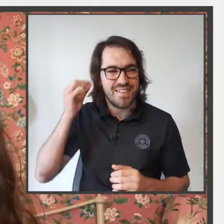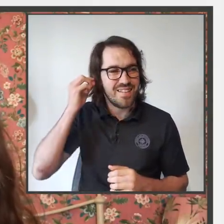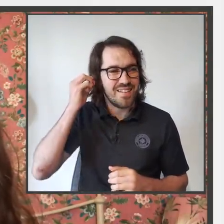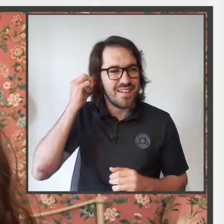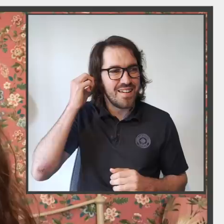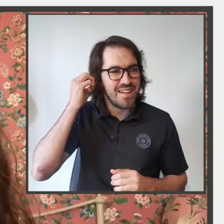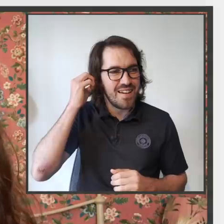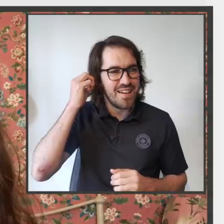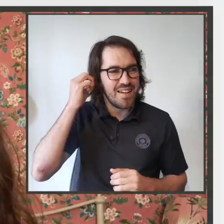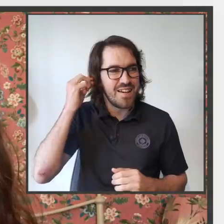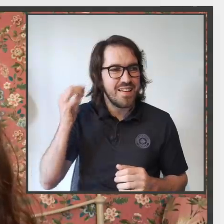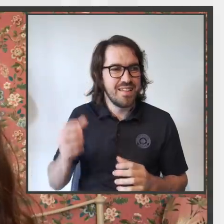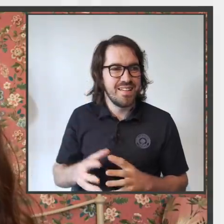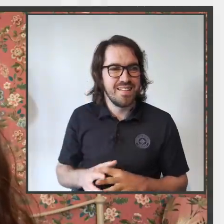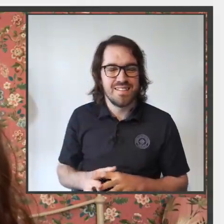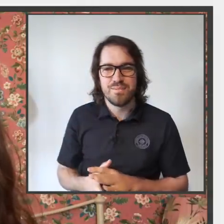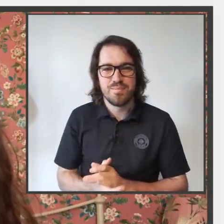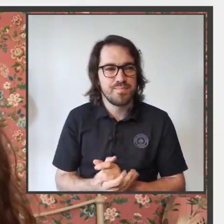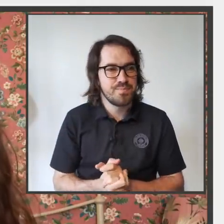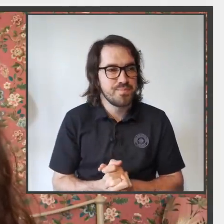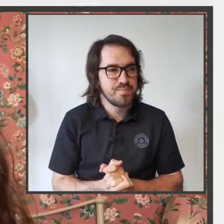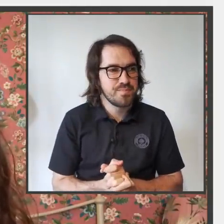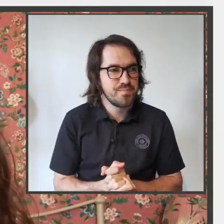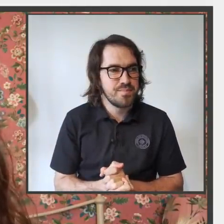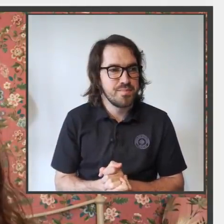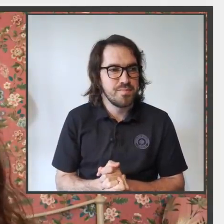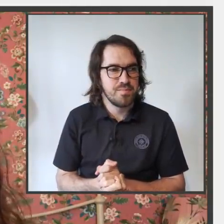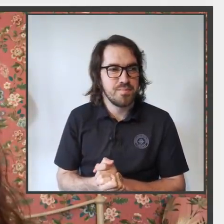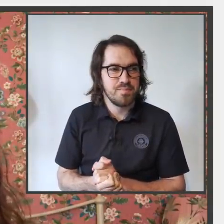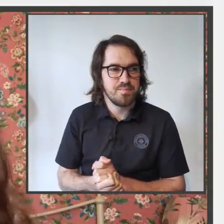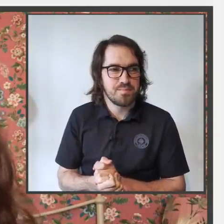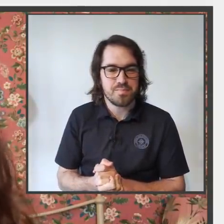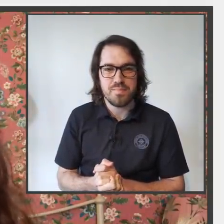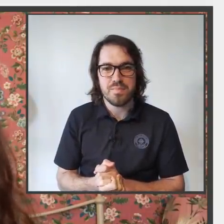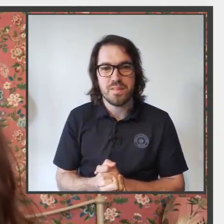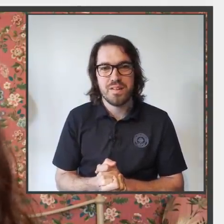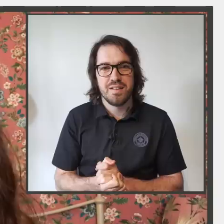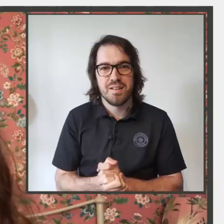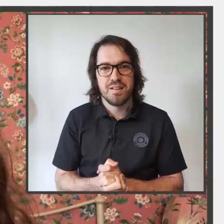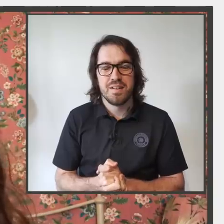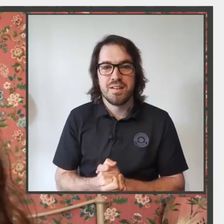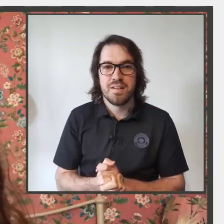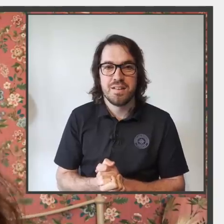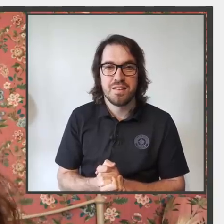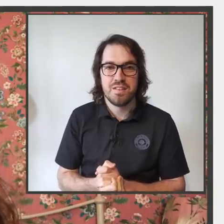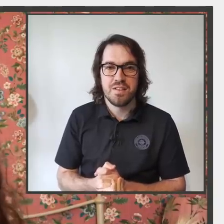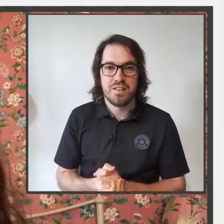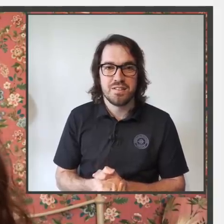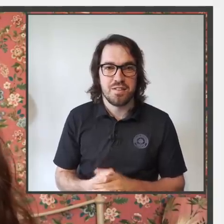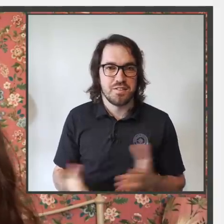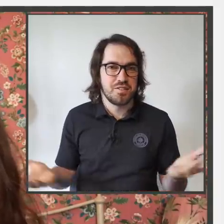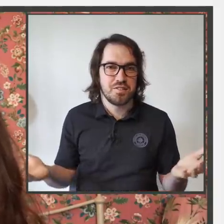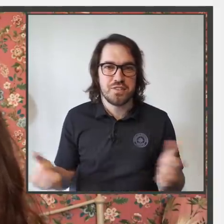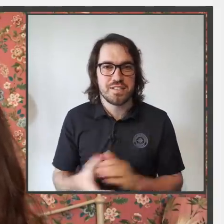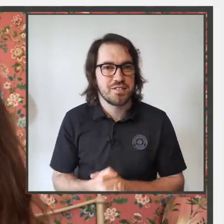serious situation which prevents the ship from doing what it normally does. So we say the ship is stricken.